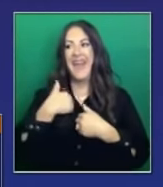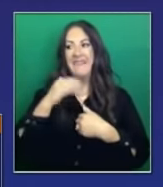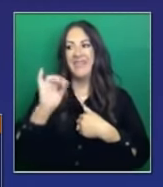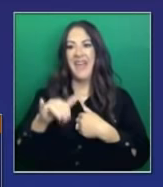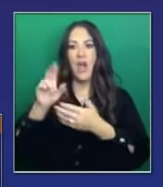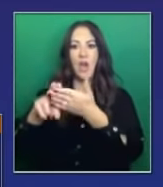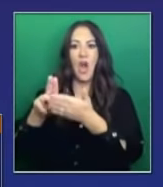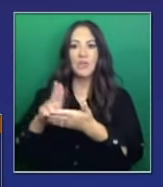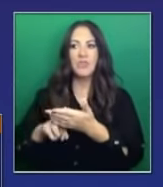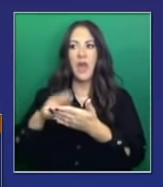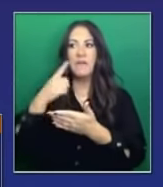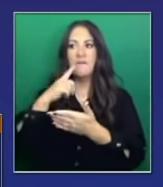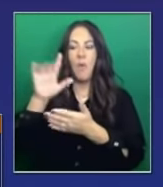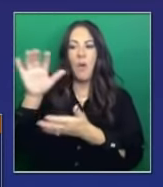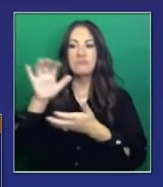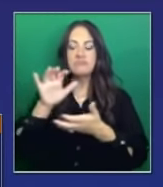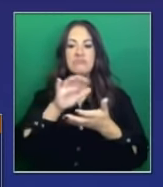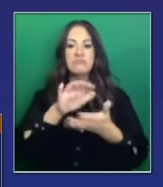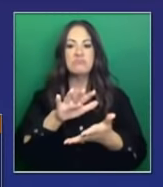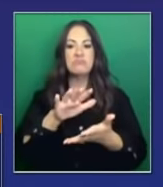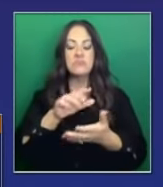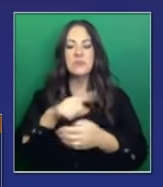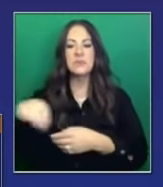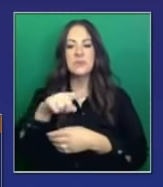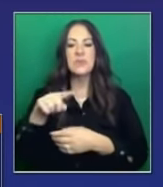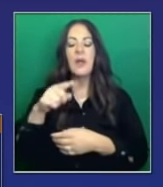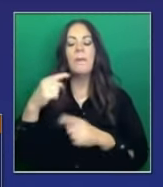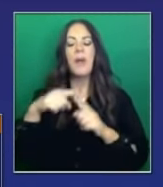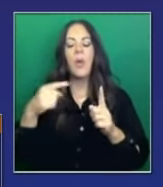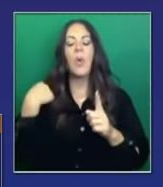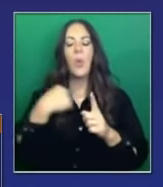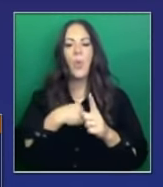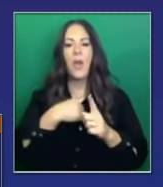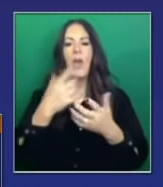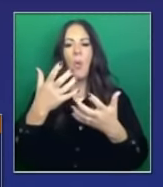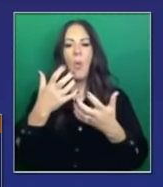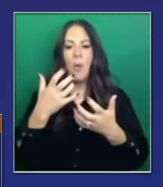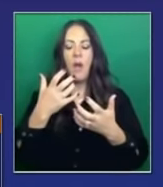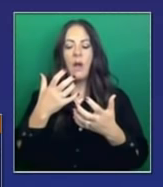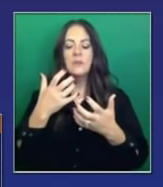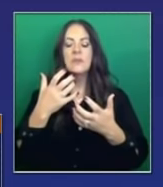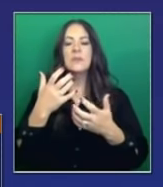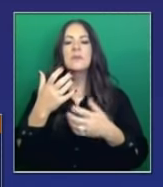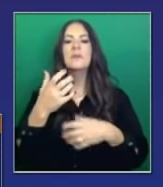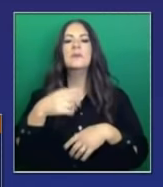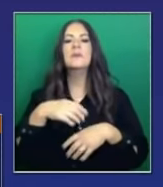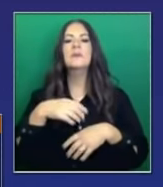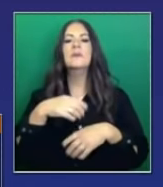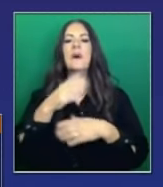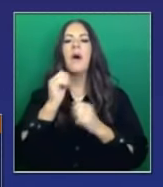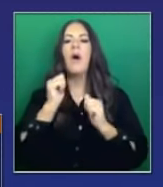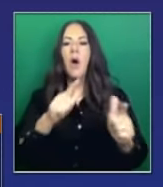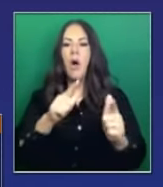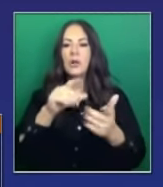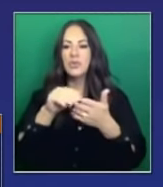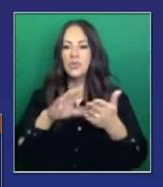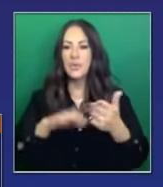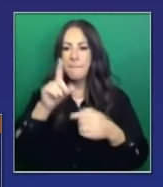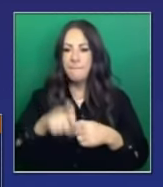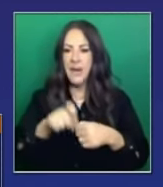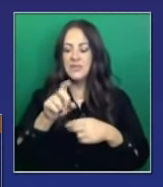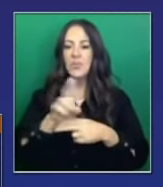required to wear masks, but we want to go to the surgical mask level. We're requiring all students to wear masks, not